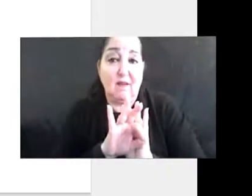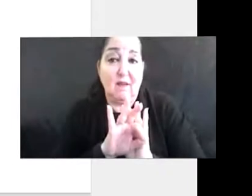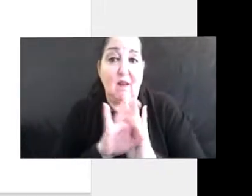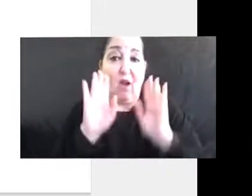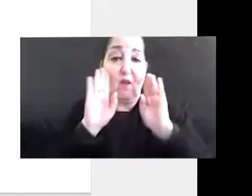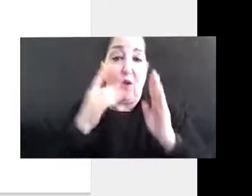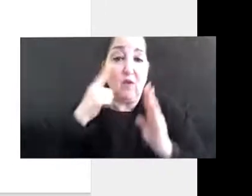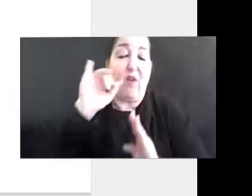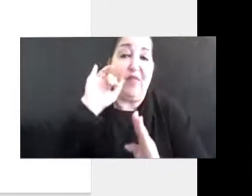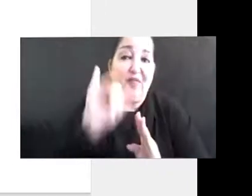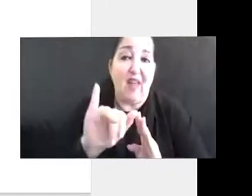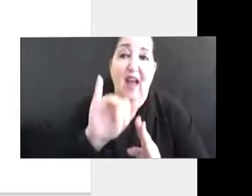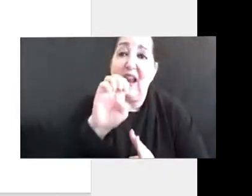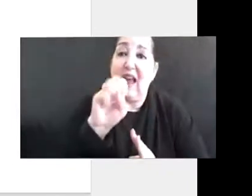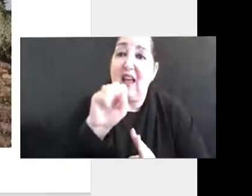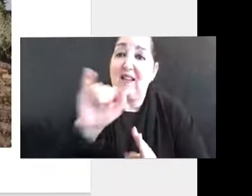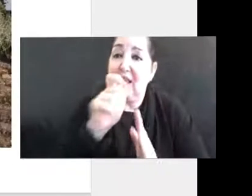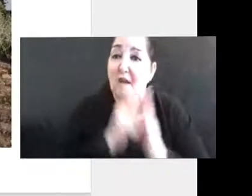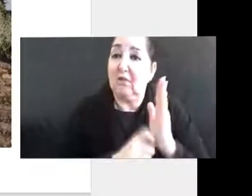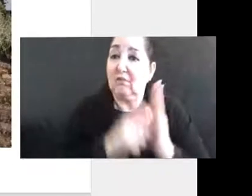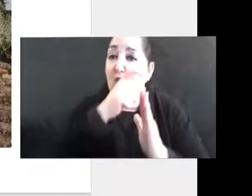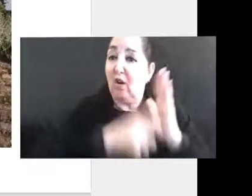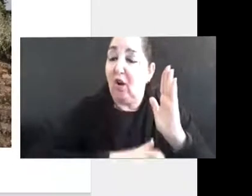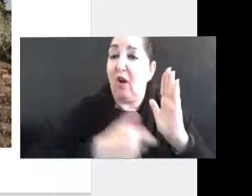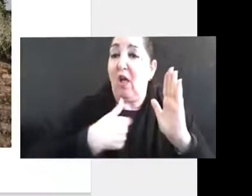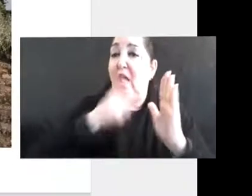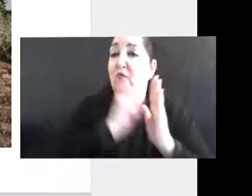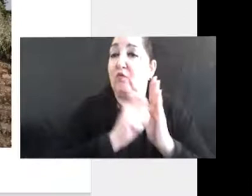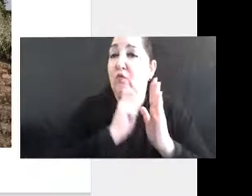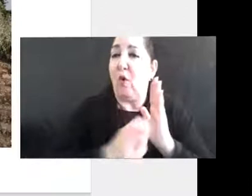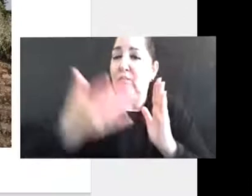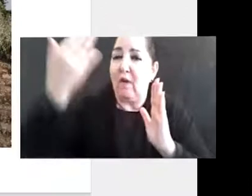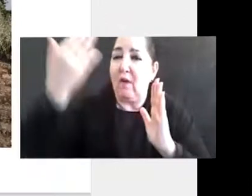focus on this essay that was written before